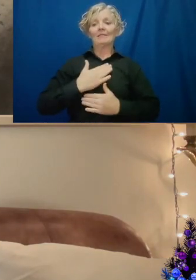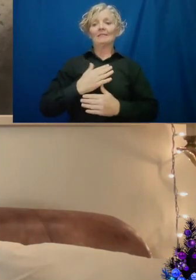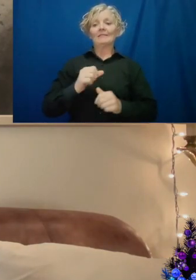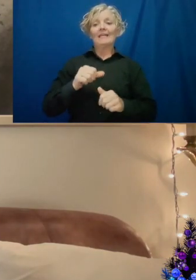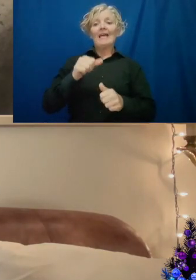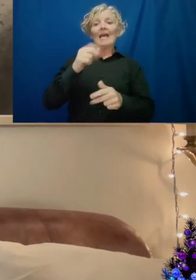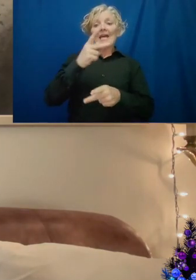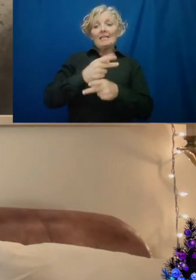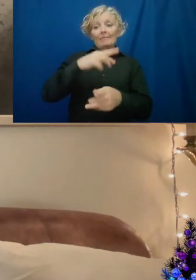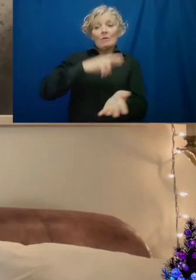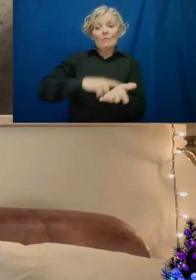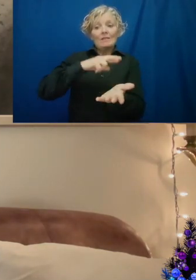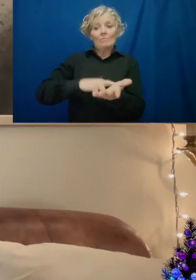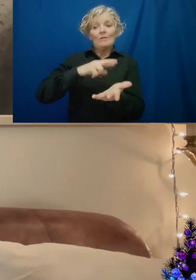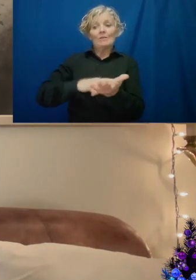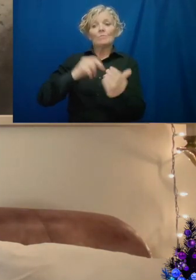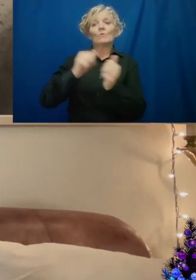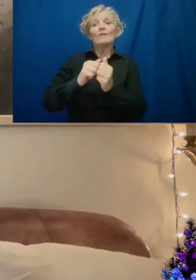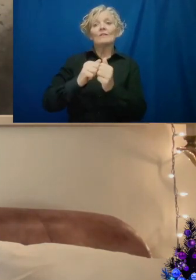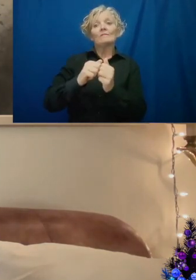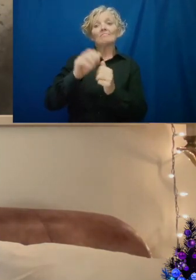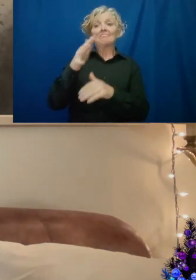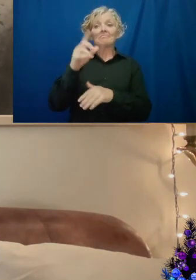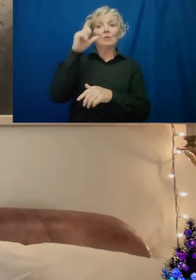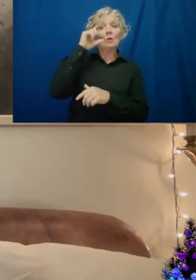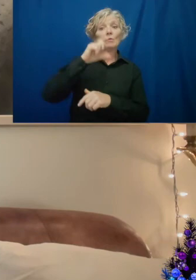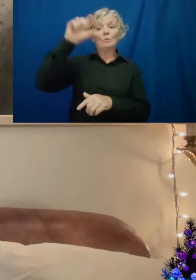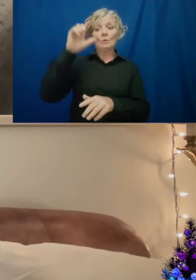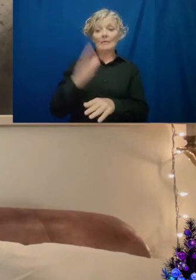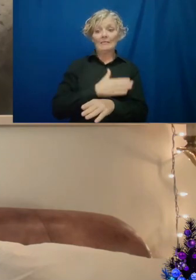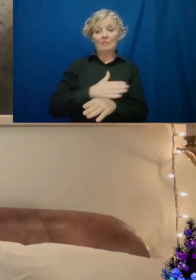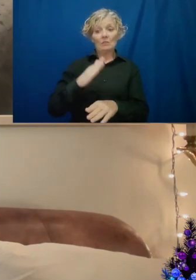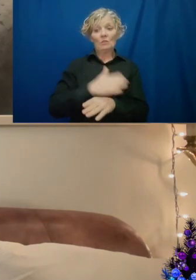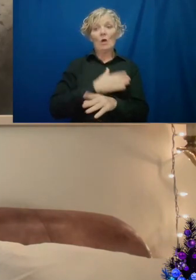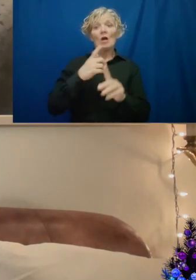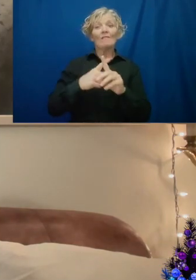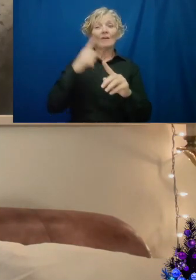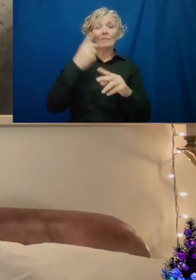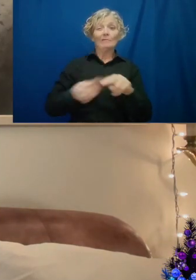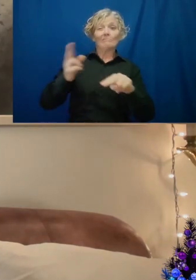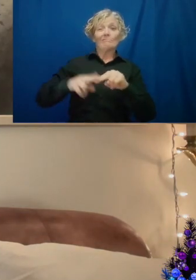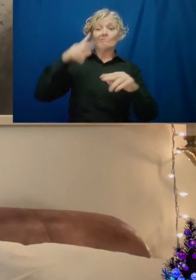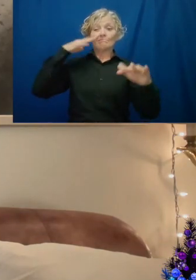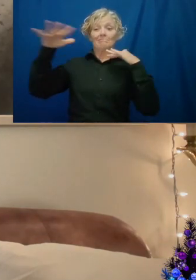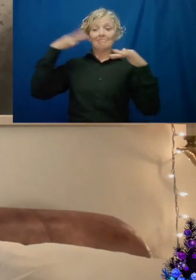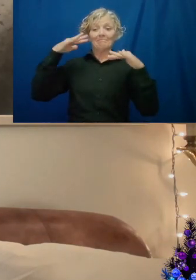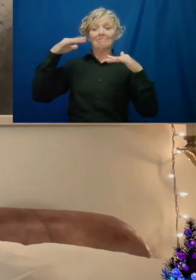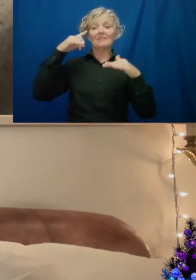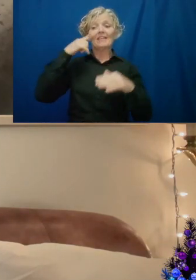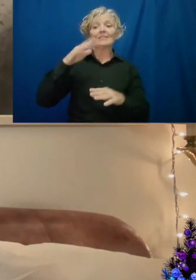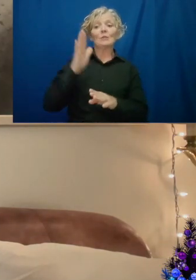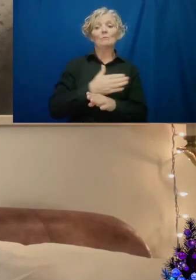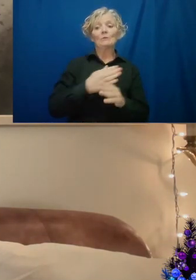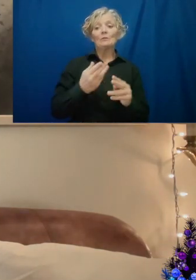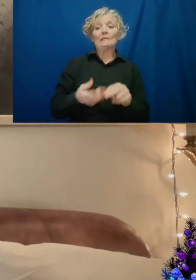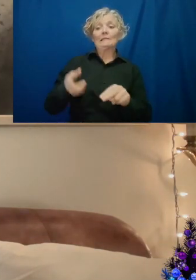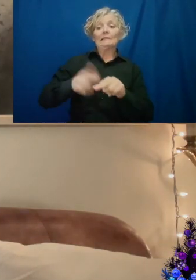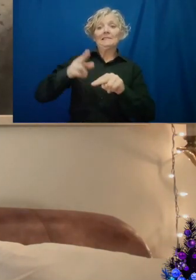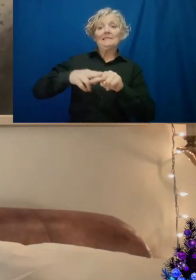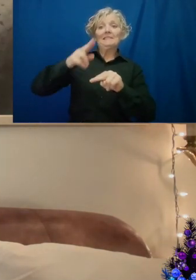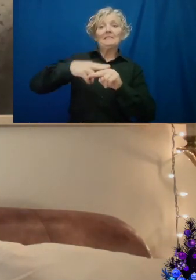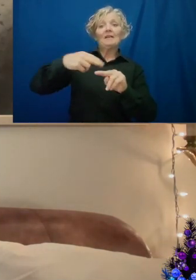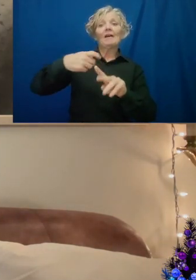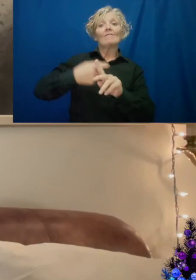in a sort of runic rhyme, to the tintinnabulation that so musically wells from the bells,